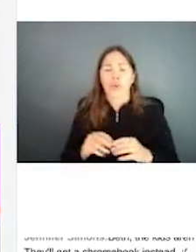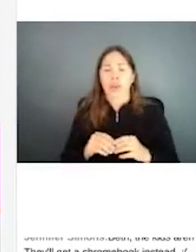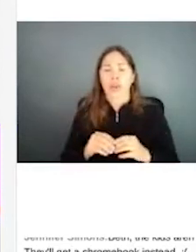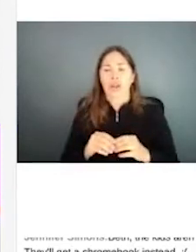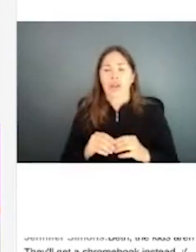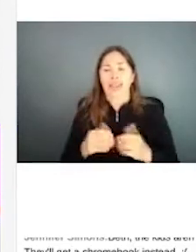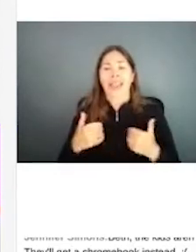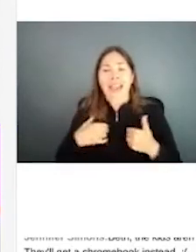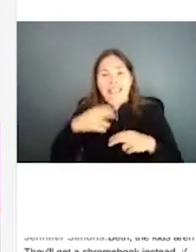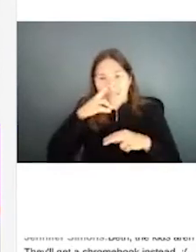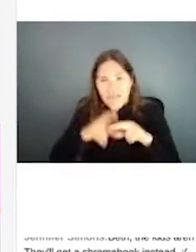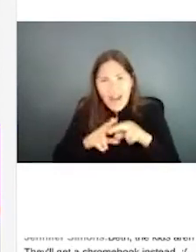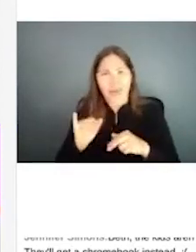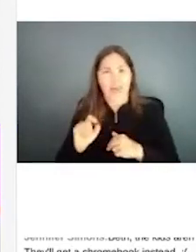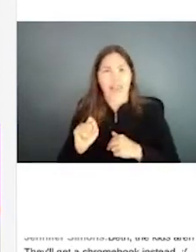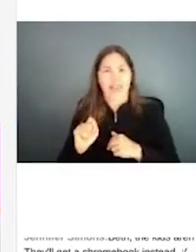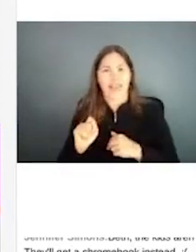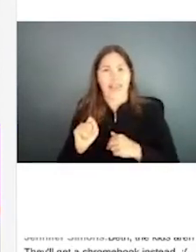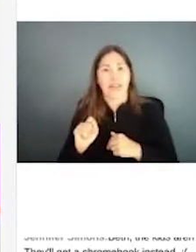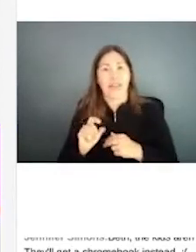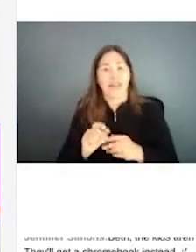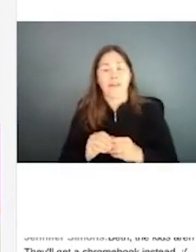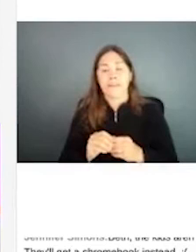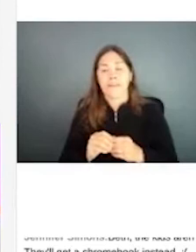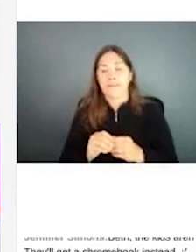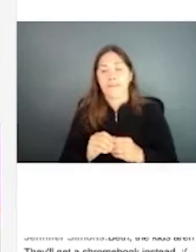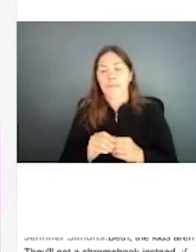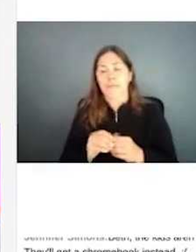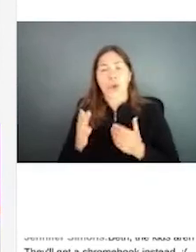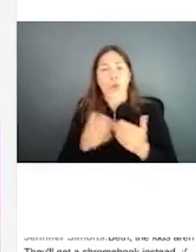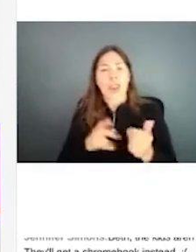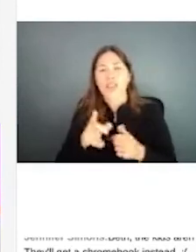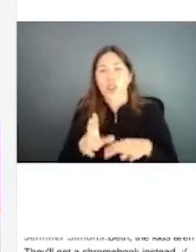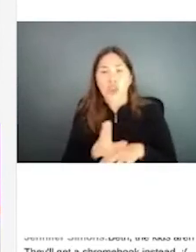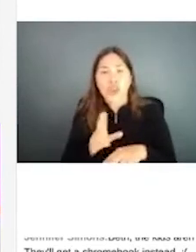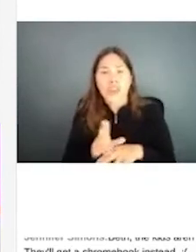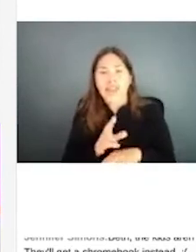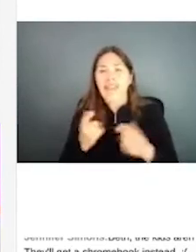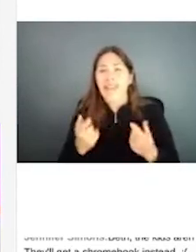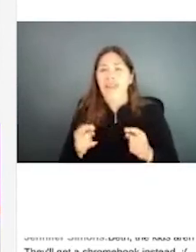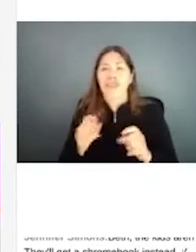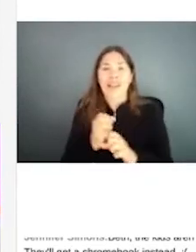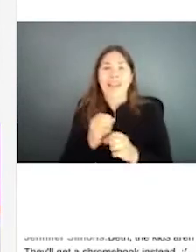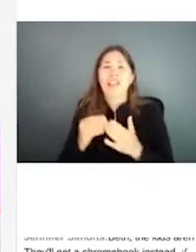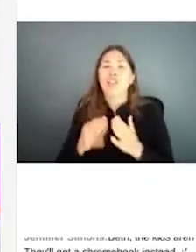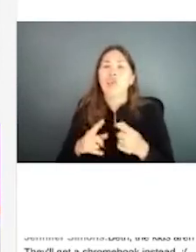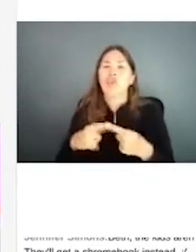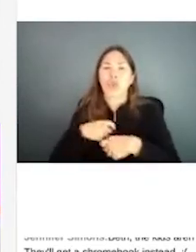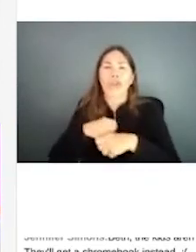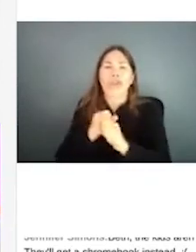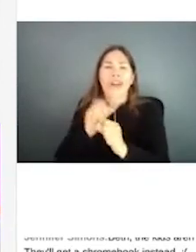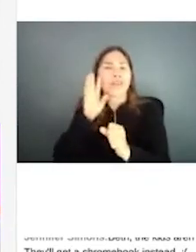got to have some fun with it, right? And you know, if whatever you're using, try to get the students to create things that